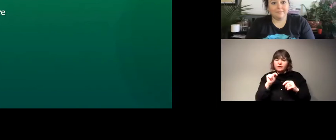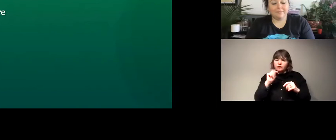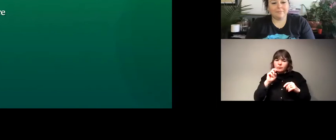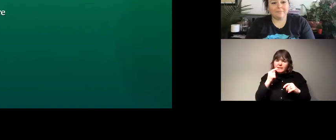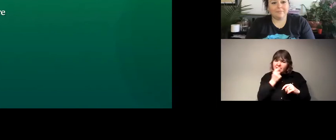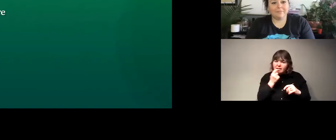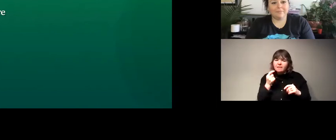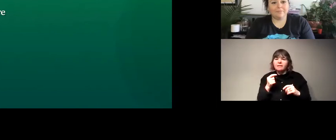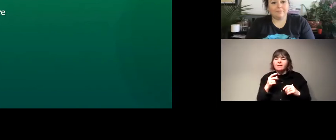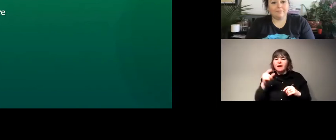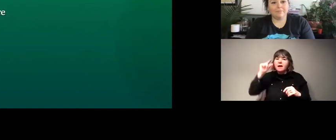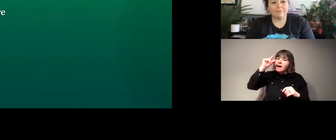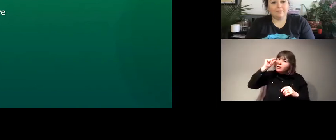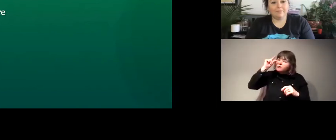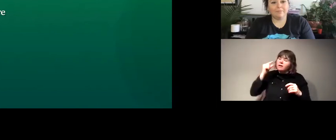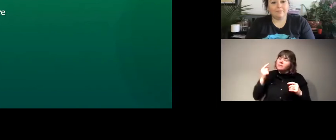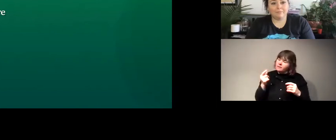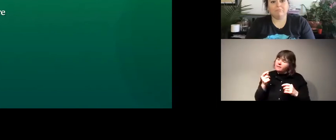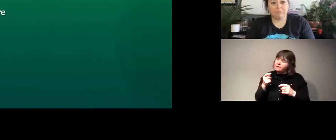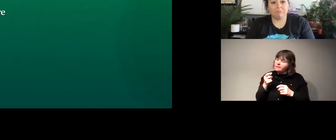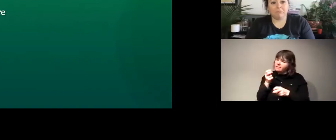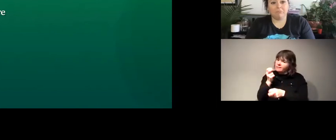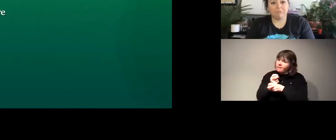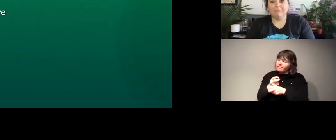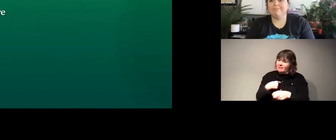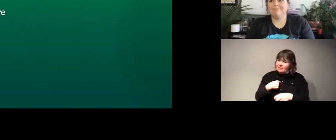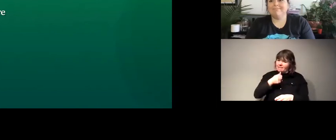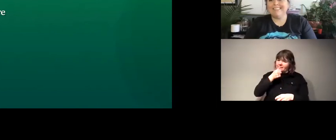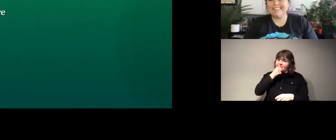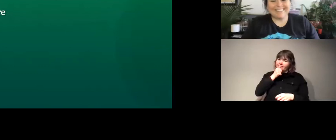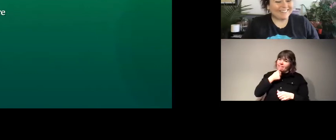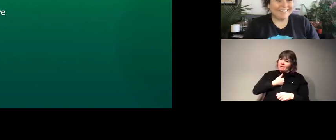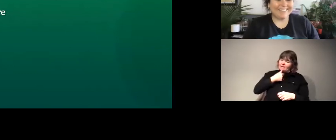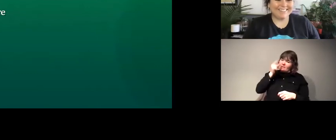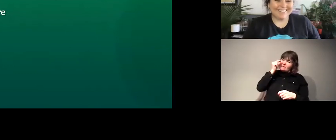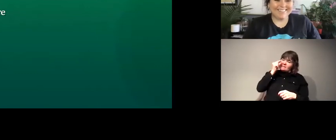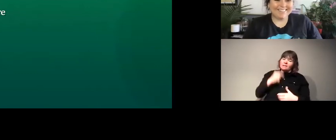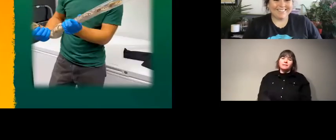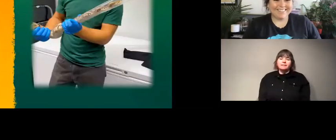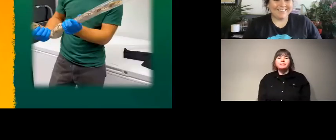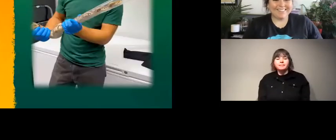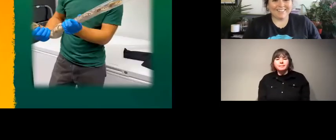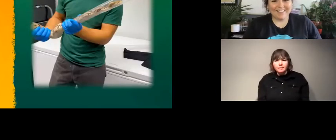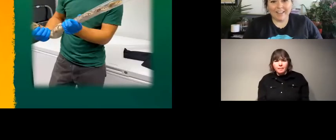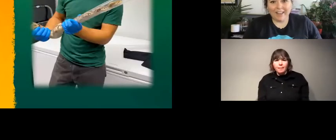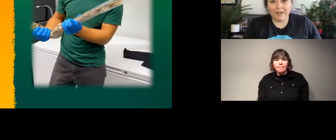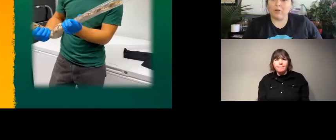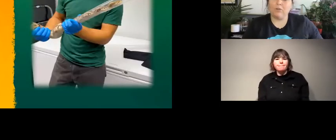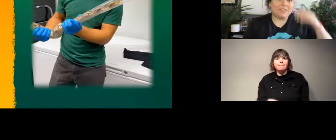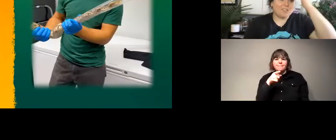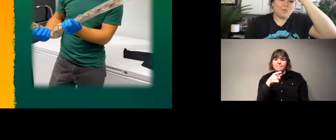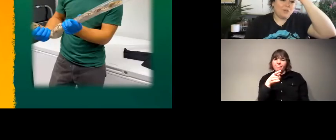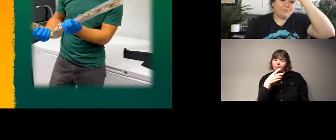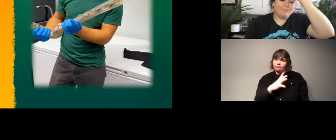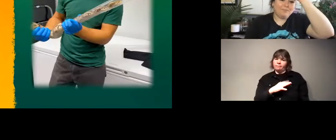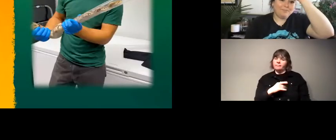even get eye drops, which is pretty spectacular because I can barely put in eye drops myself. So right here is a pretty cool